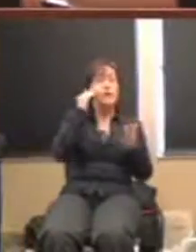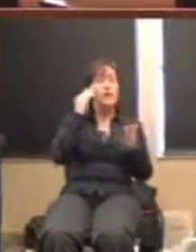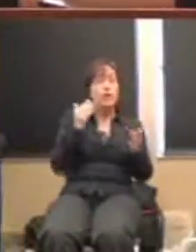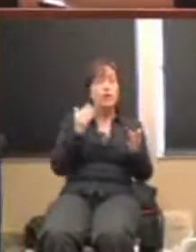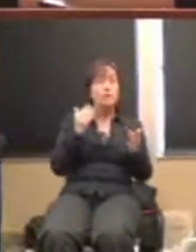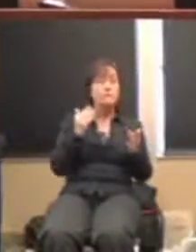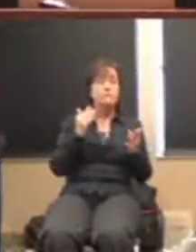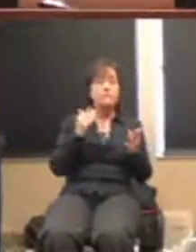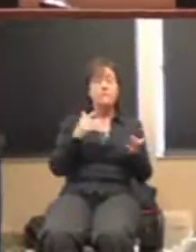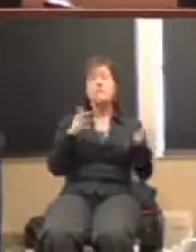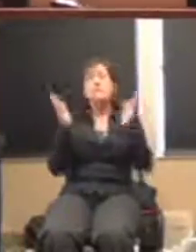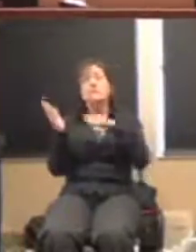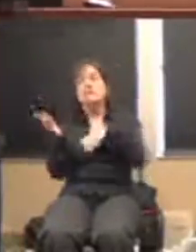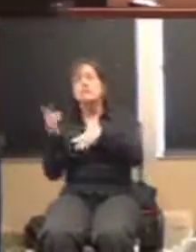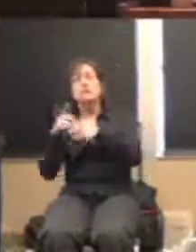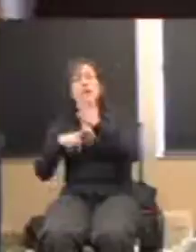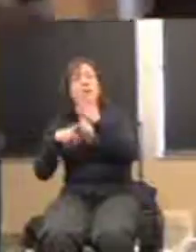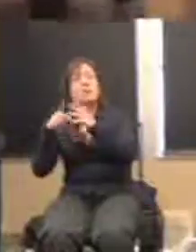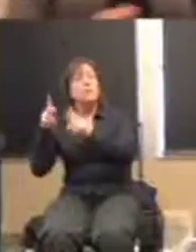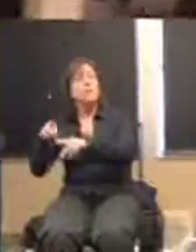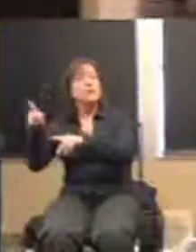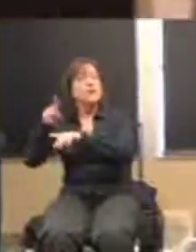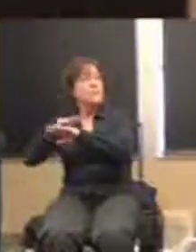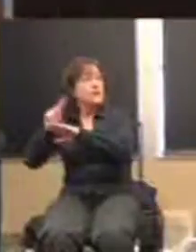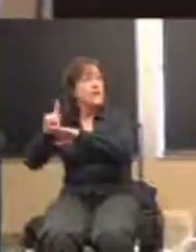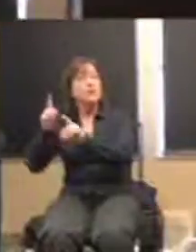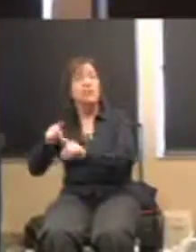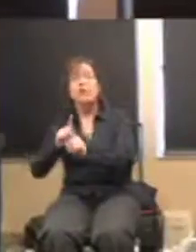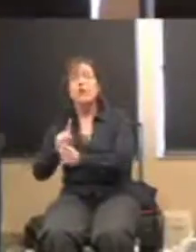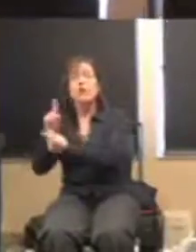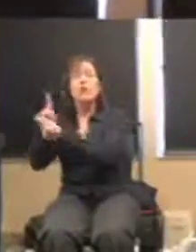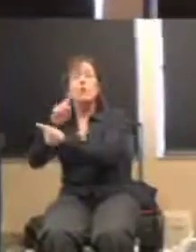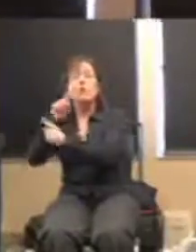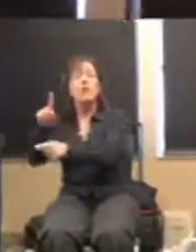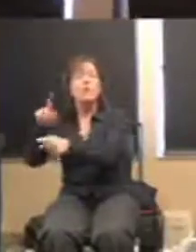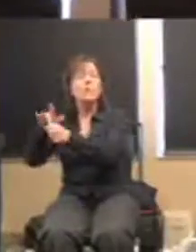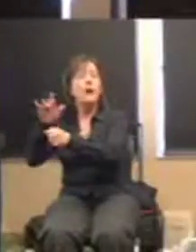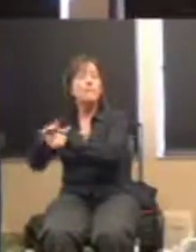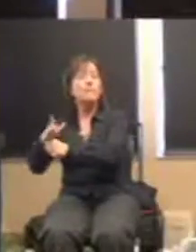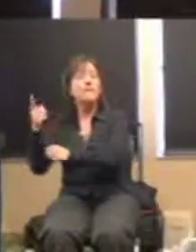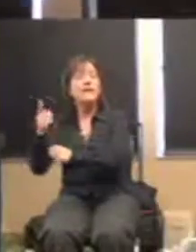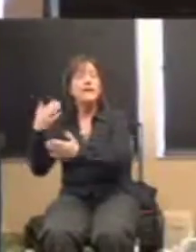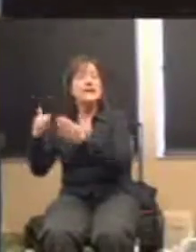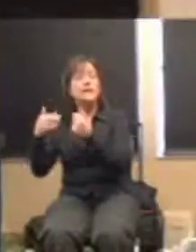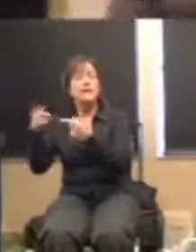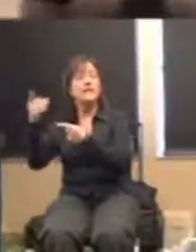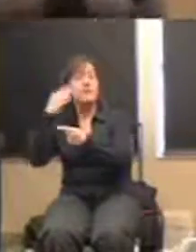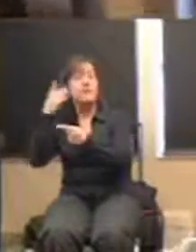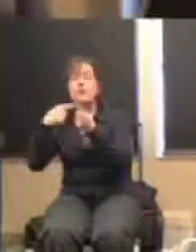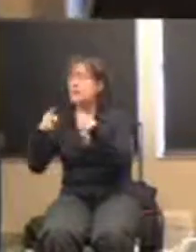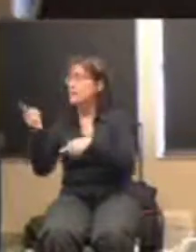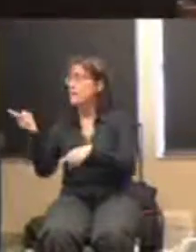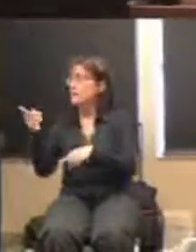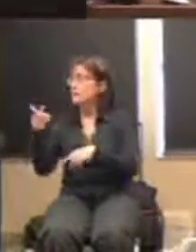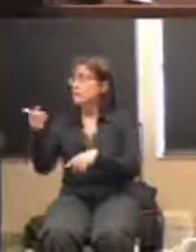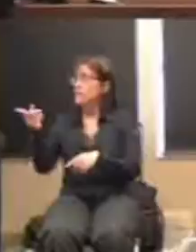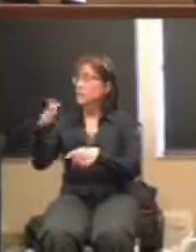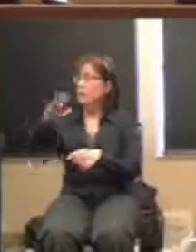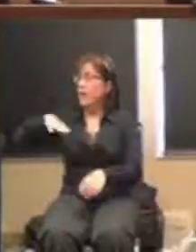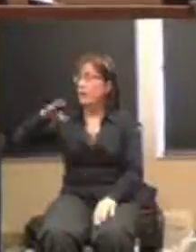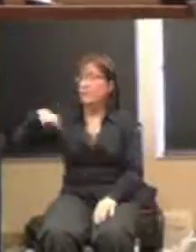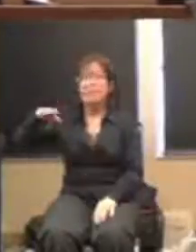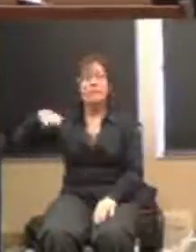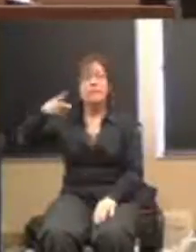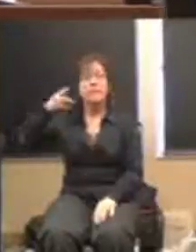What about the person at McDonald's when they go to order a pop? Even if they know sign and they're doing this for pop, is that